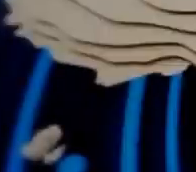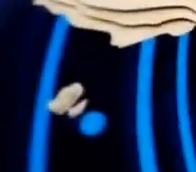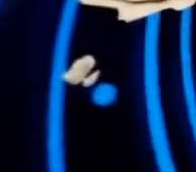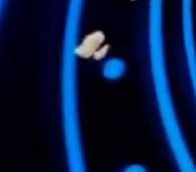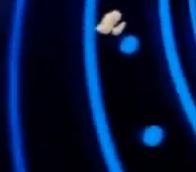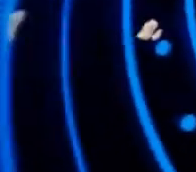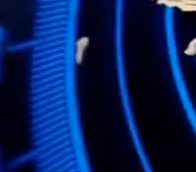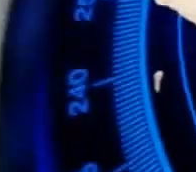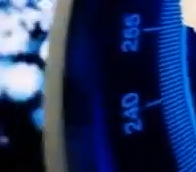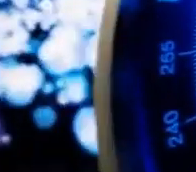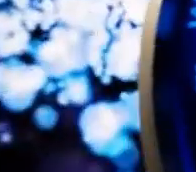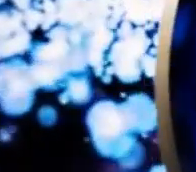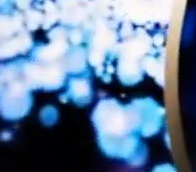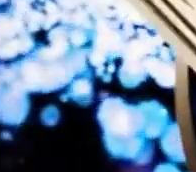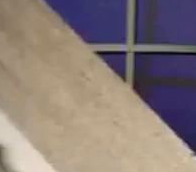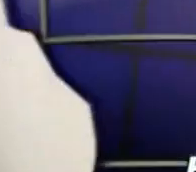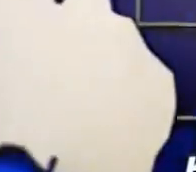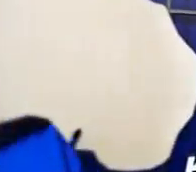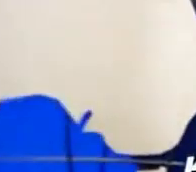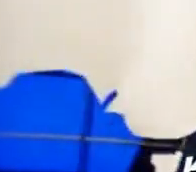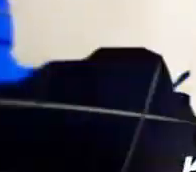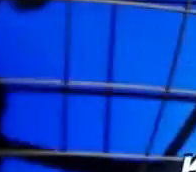ibiti.